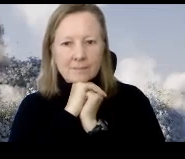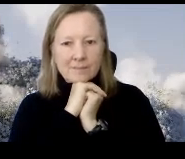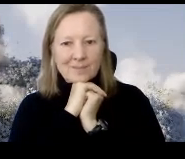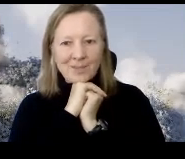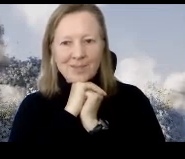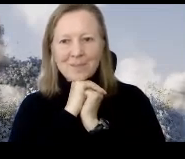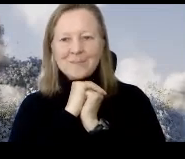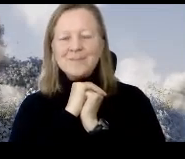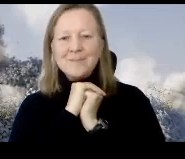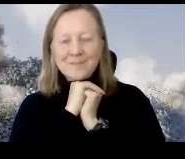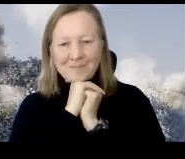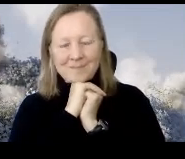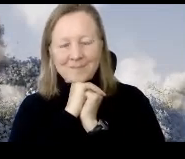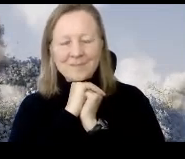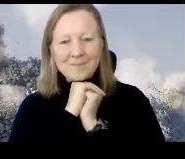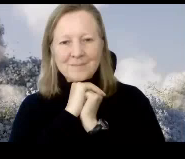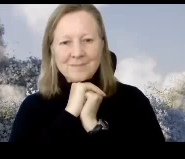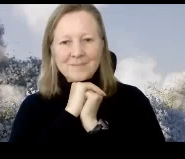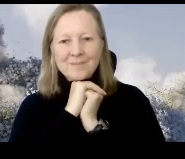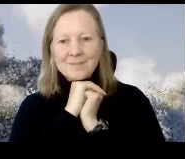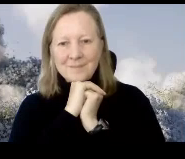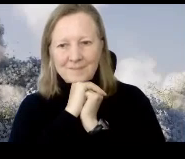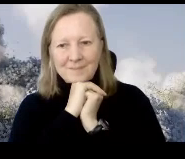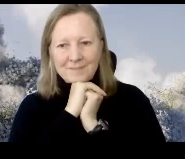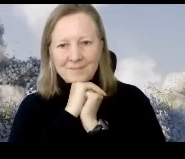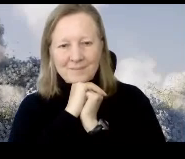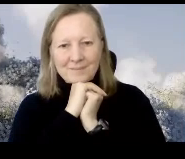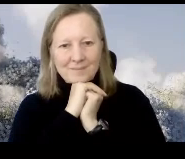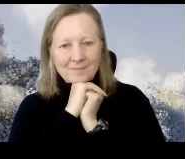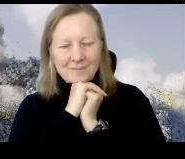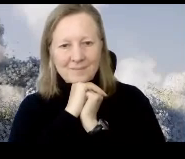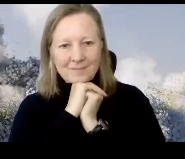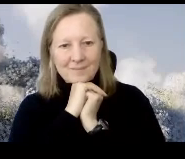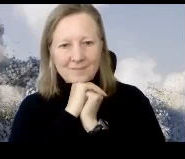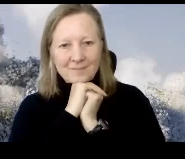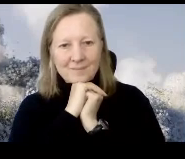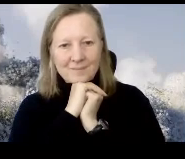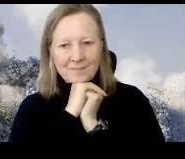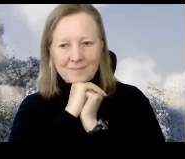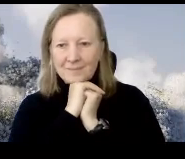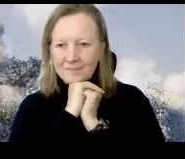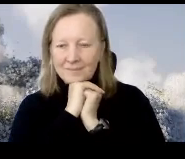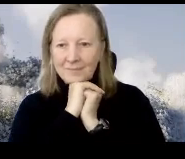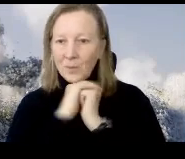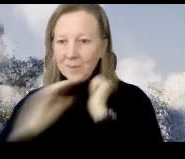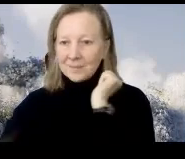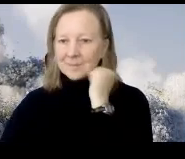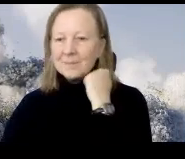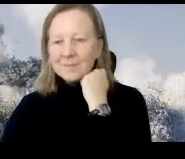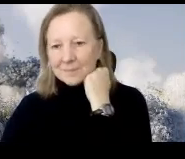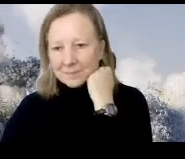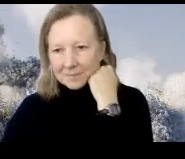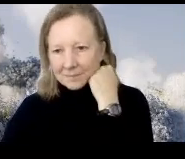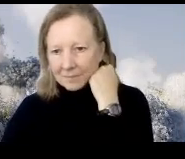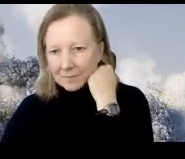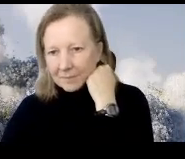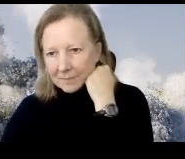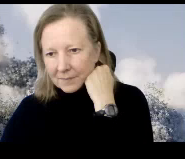you. You're welcome. Thank you so much. So we'll go now a little bit on the chat and then try to answer those